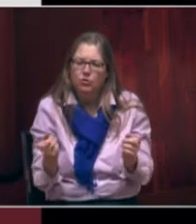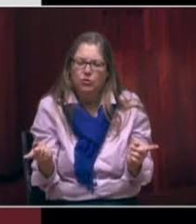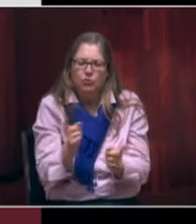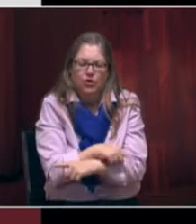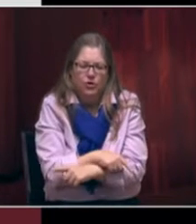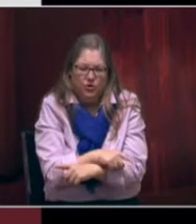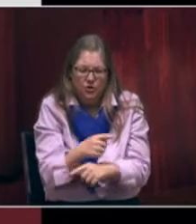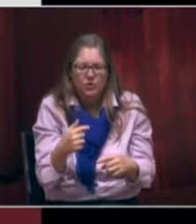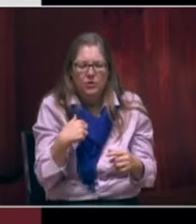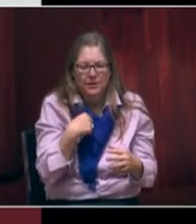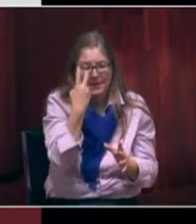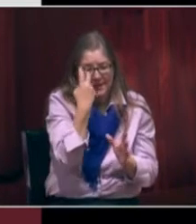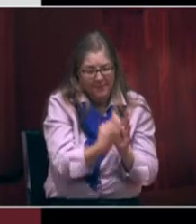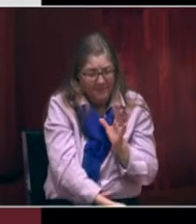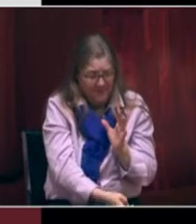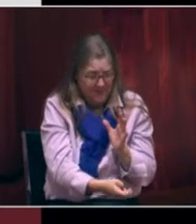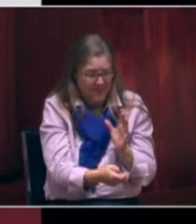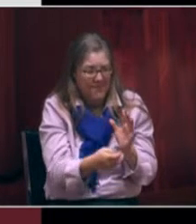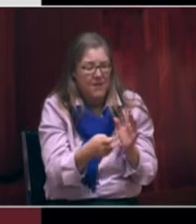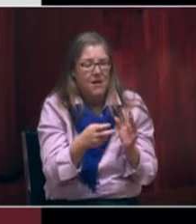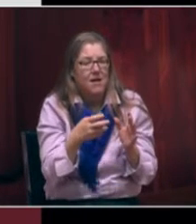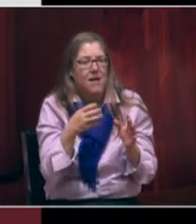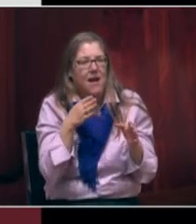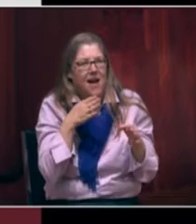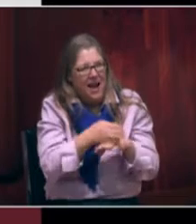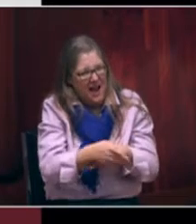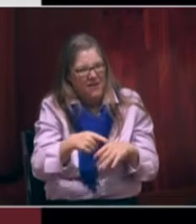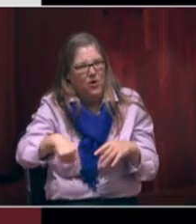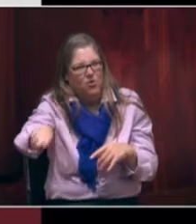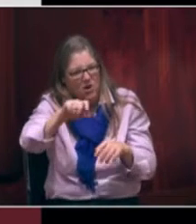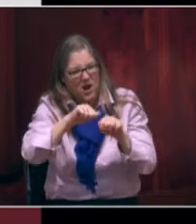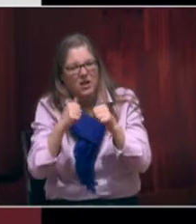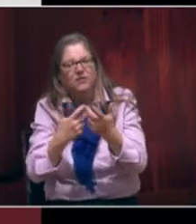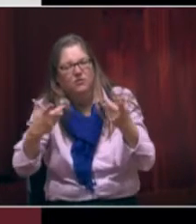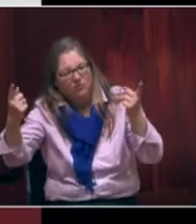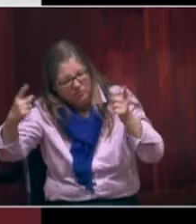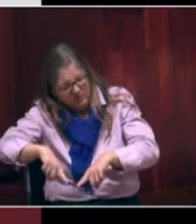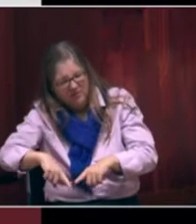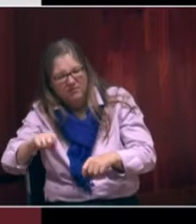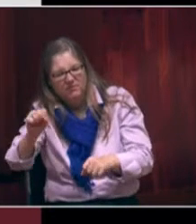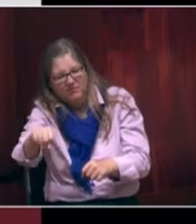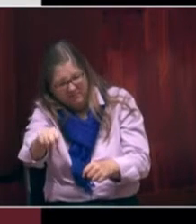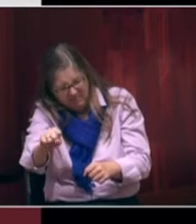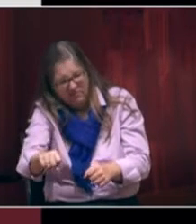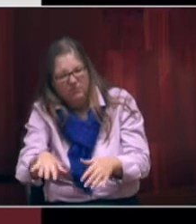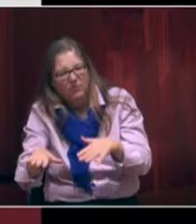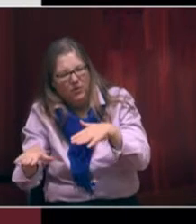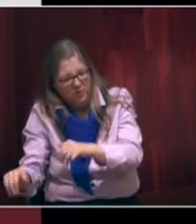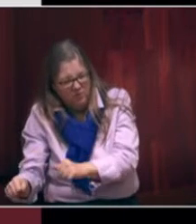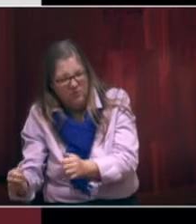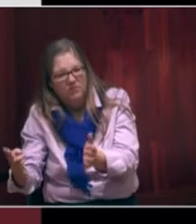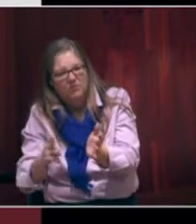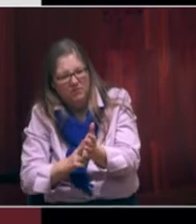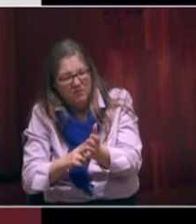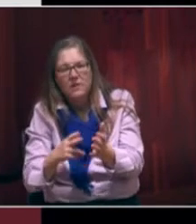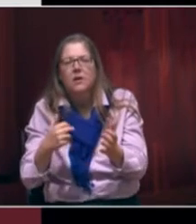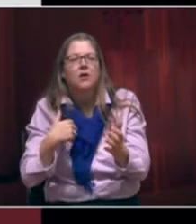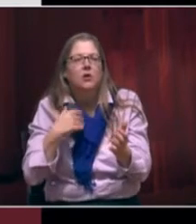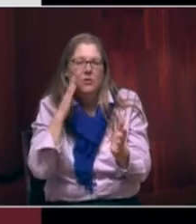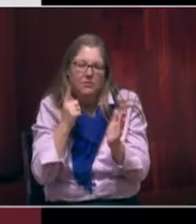that we do our deep dive review after you as an agency have concurred in the disposal. What we're going to do is have a number of